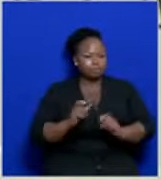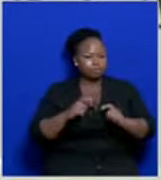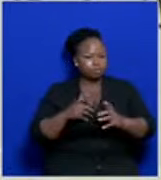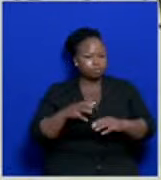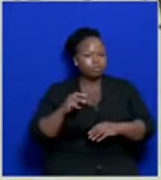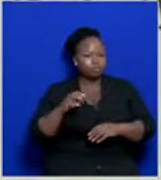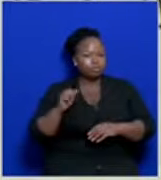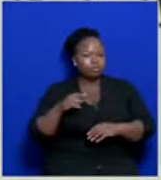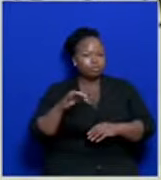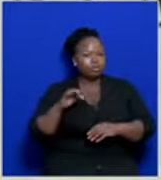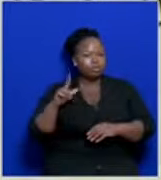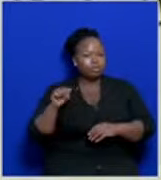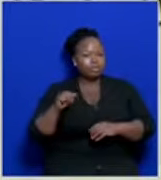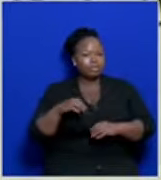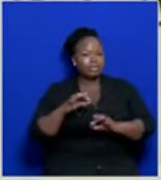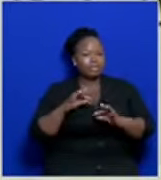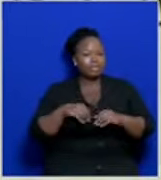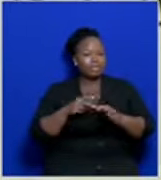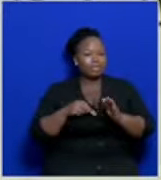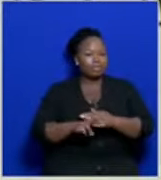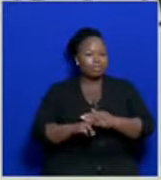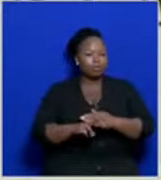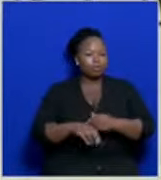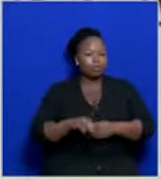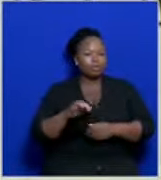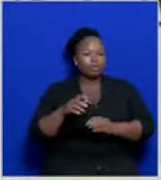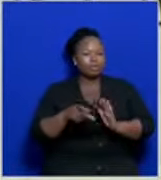on page 582.